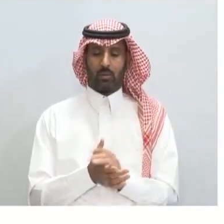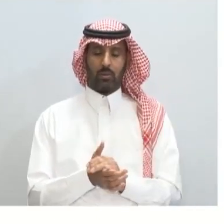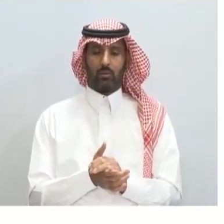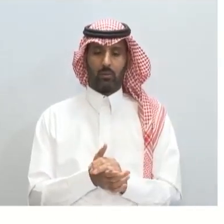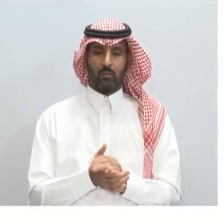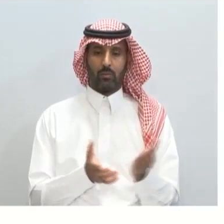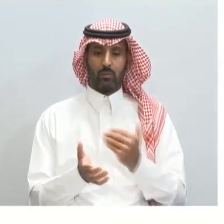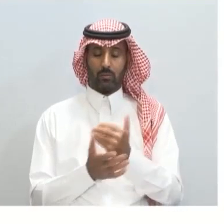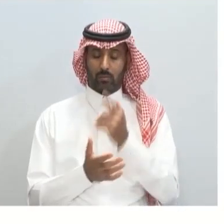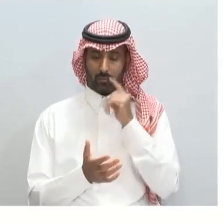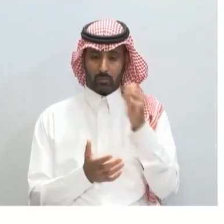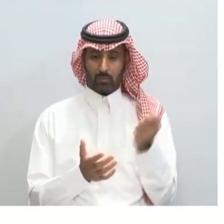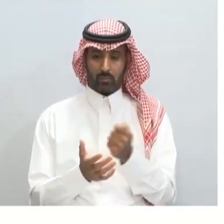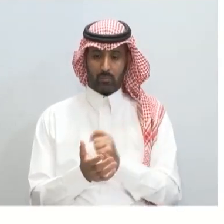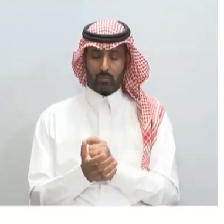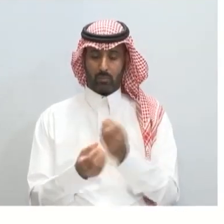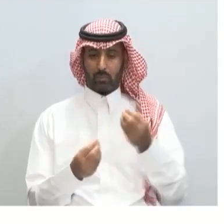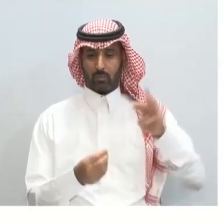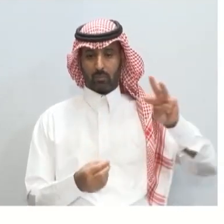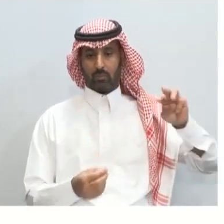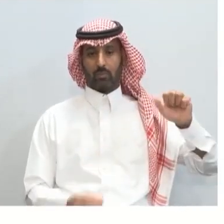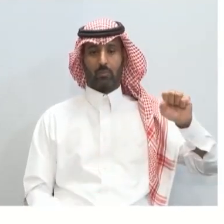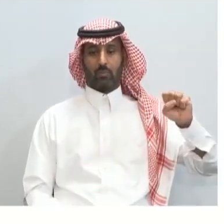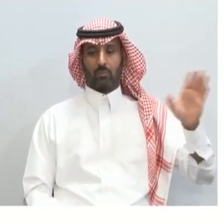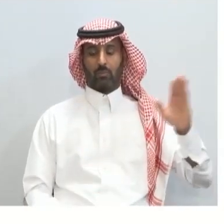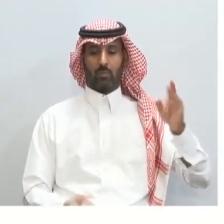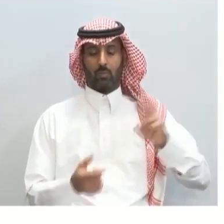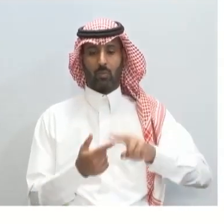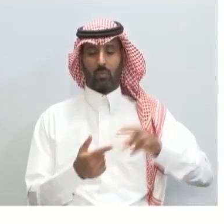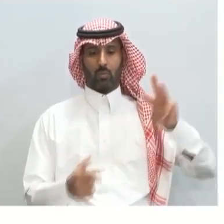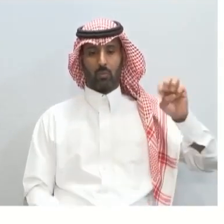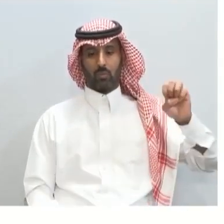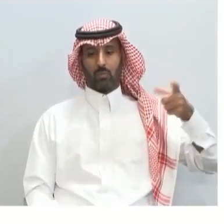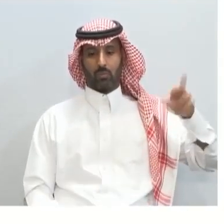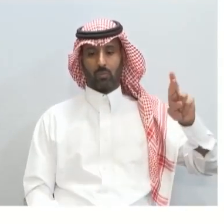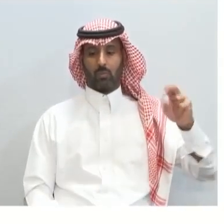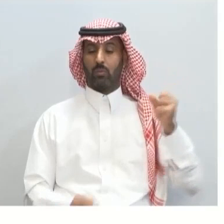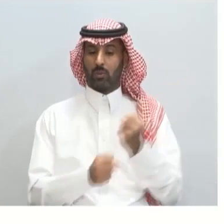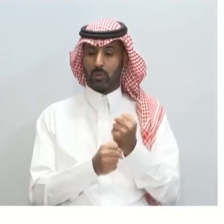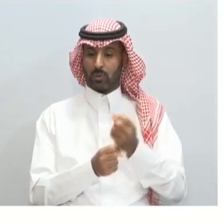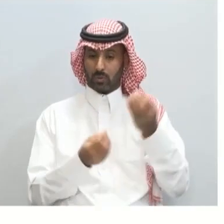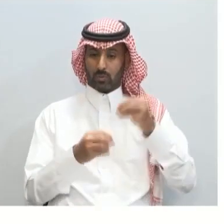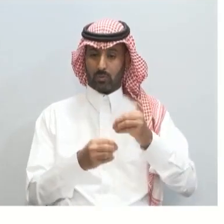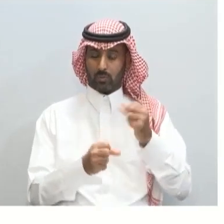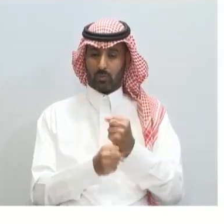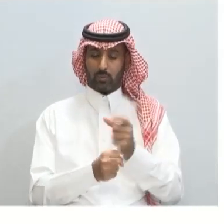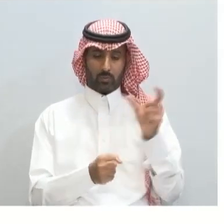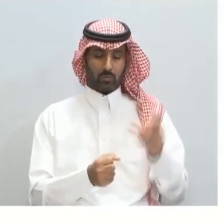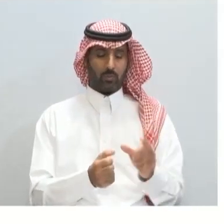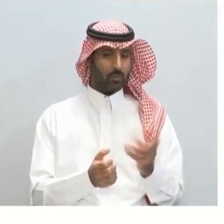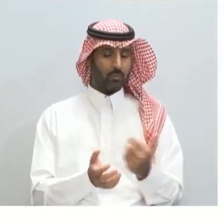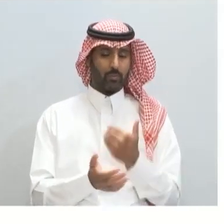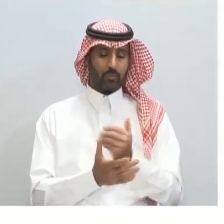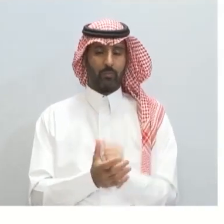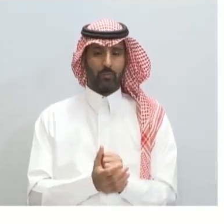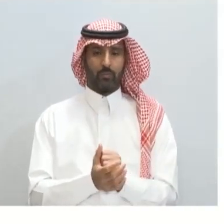was this is the note here either was or were can be used with the subjects I he she or it